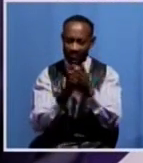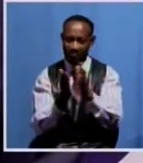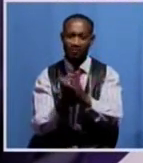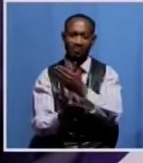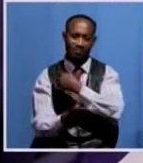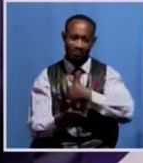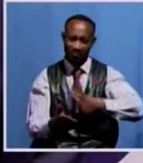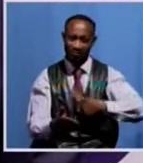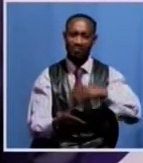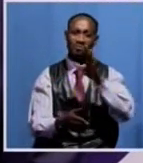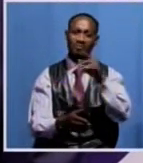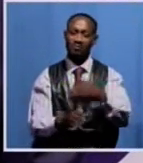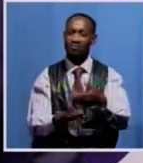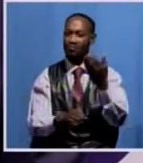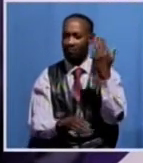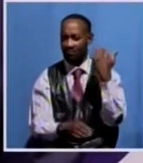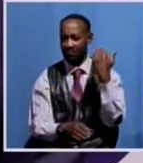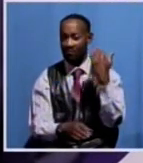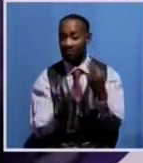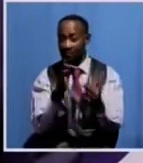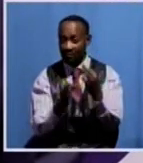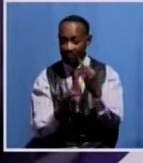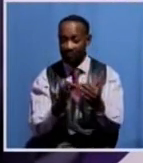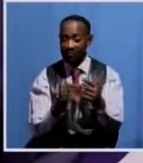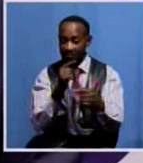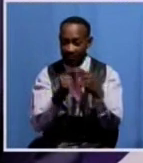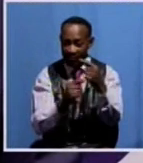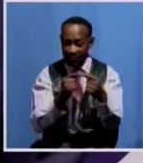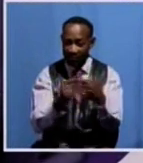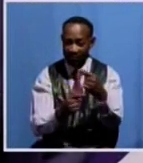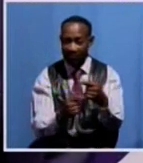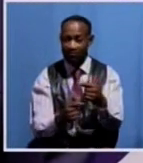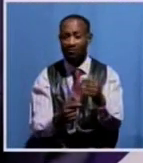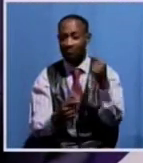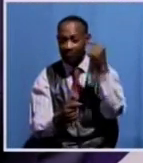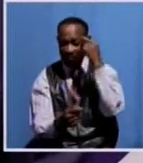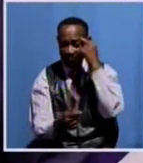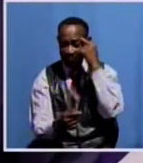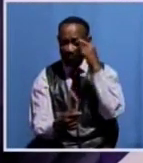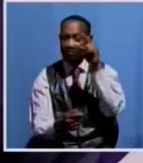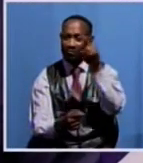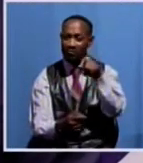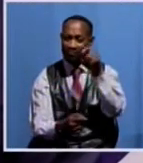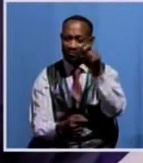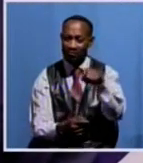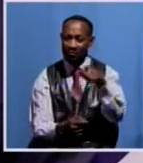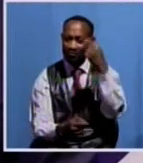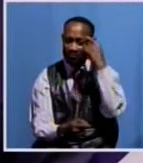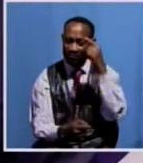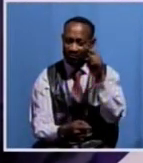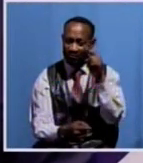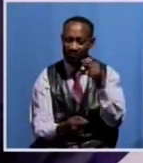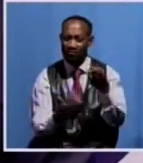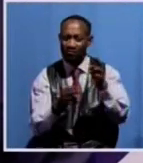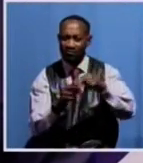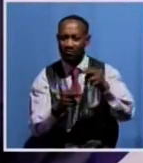doing before. And if you run government more efficiently, then you find that the need for accumulating